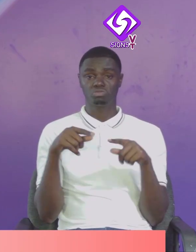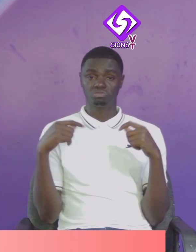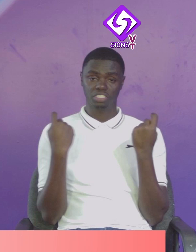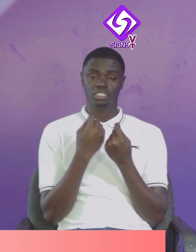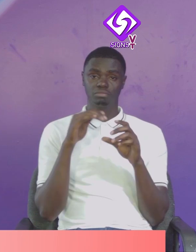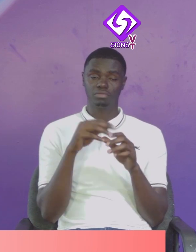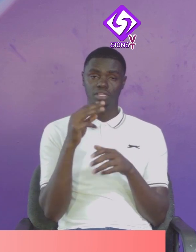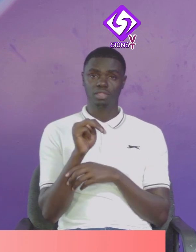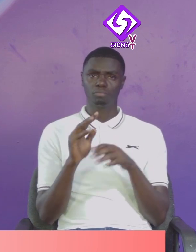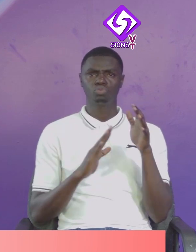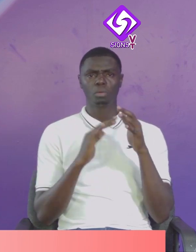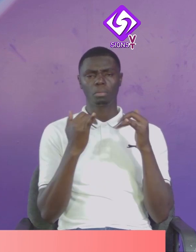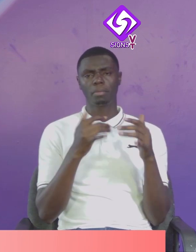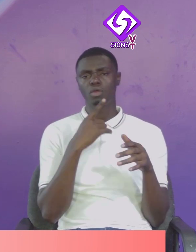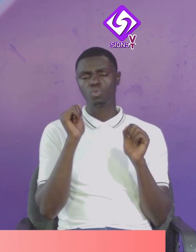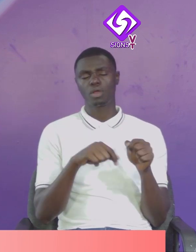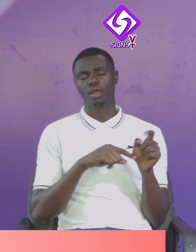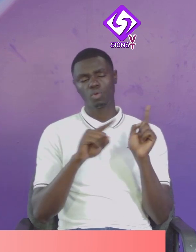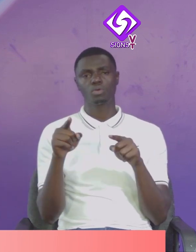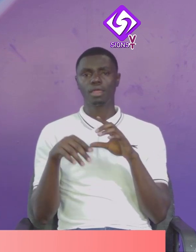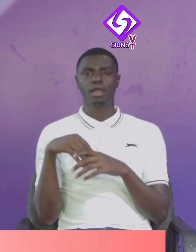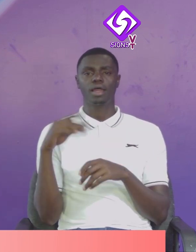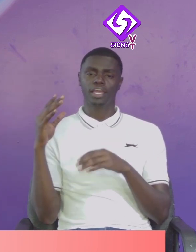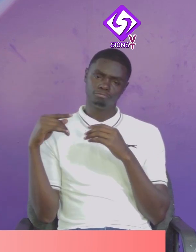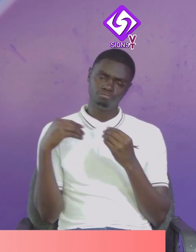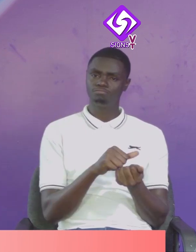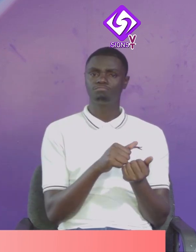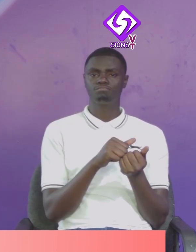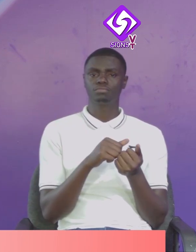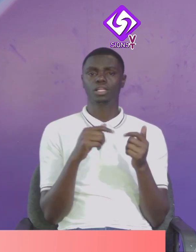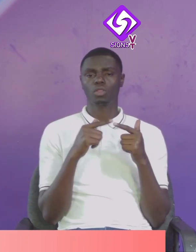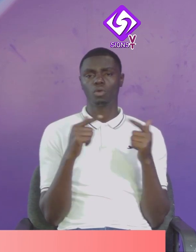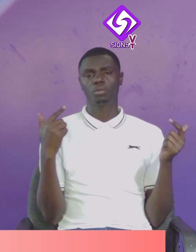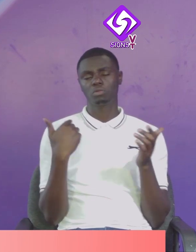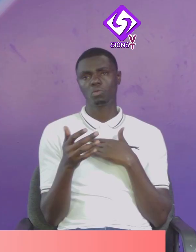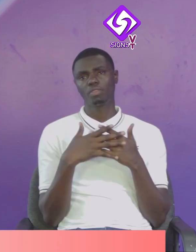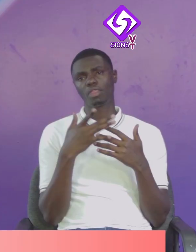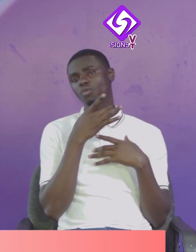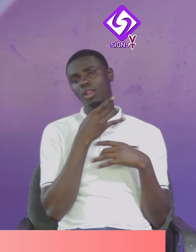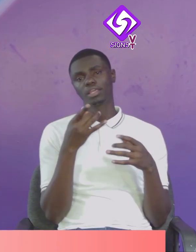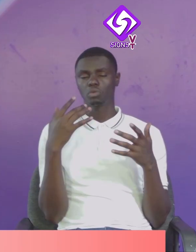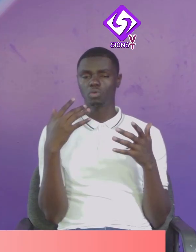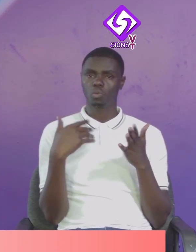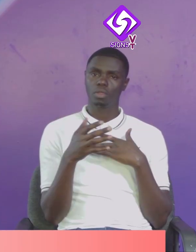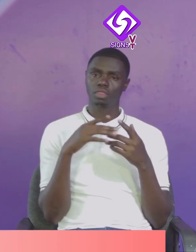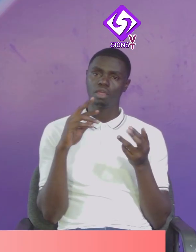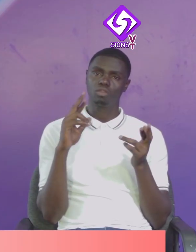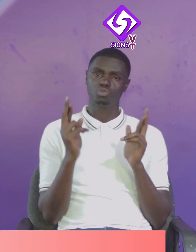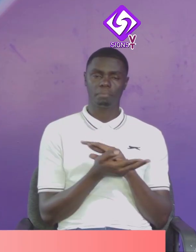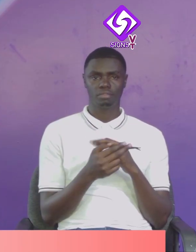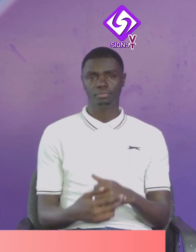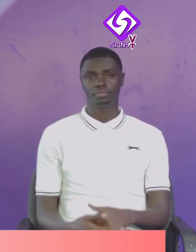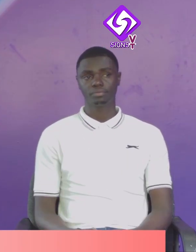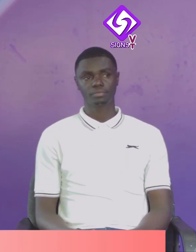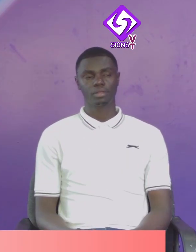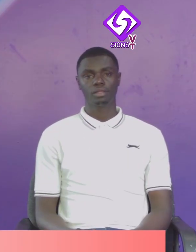A lot of top players who can go out there and harm their opponents, whether you like it or not, whether you're Kitney or Tekni. Yeah. Right? When you look at,